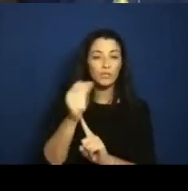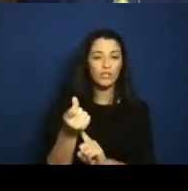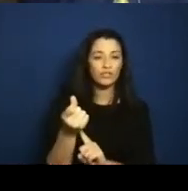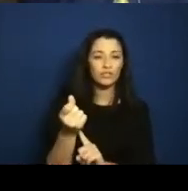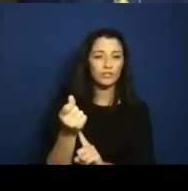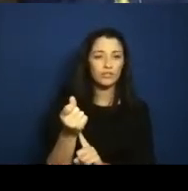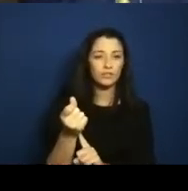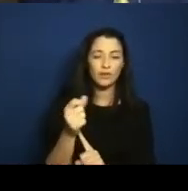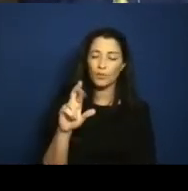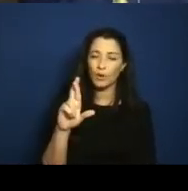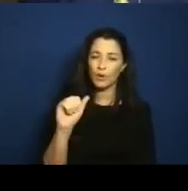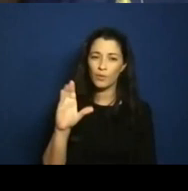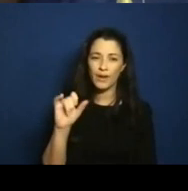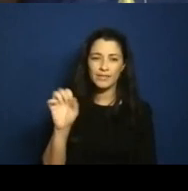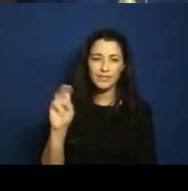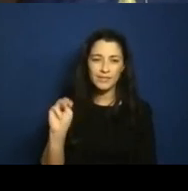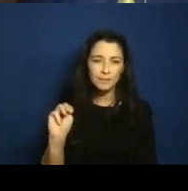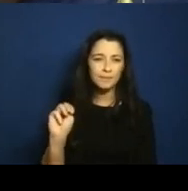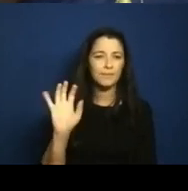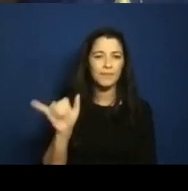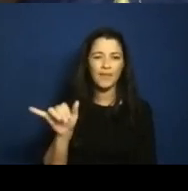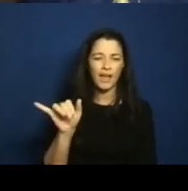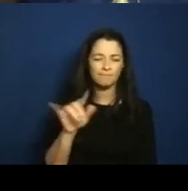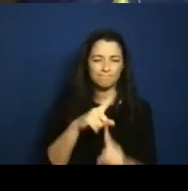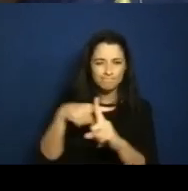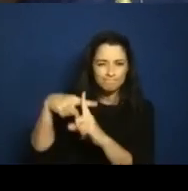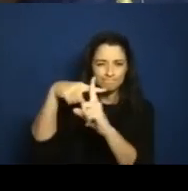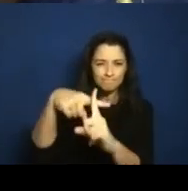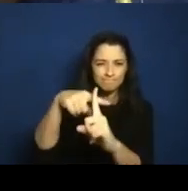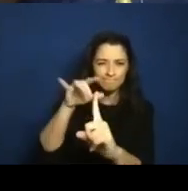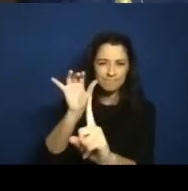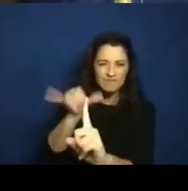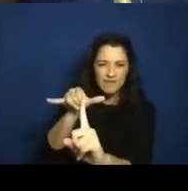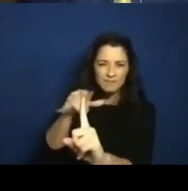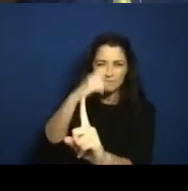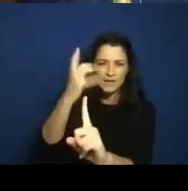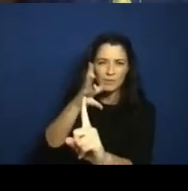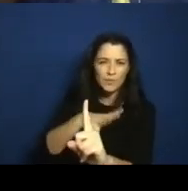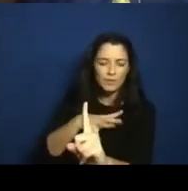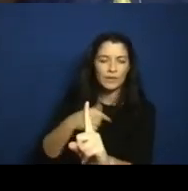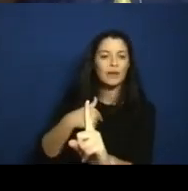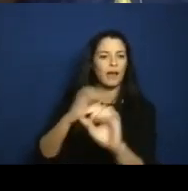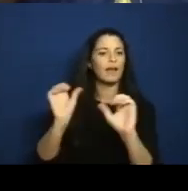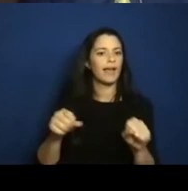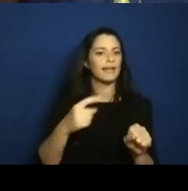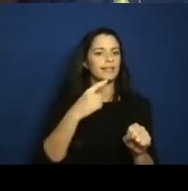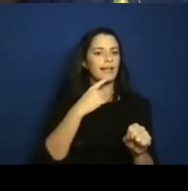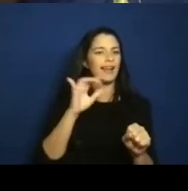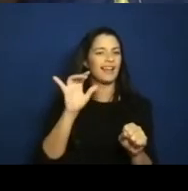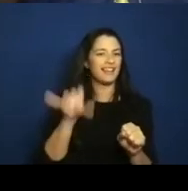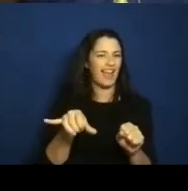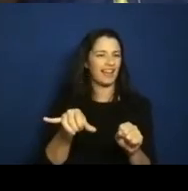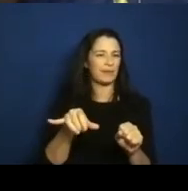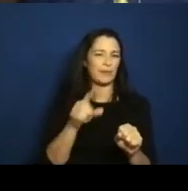the racism or the, you know, the singling out happened, that I can proudly say was a small